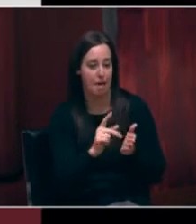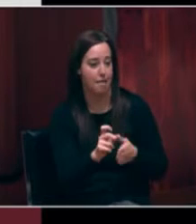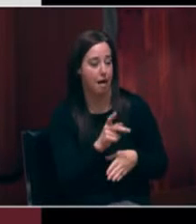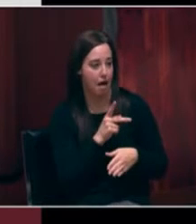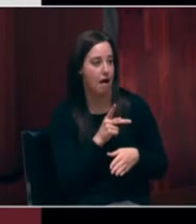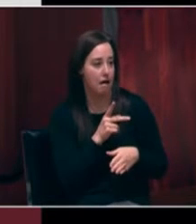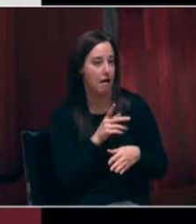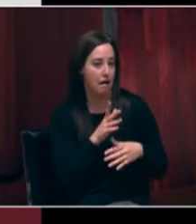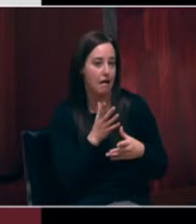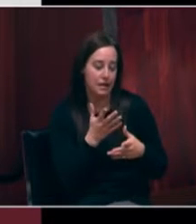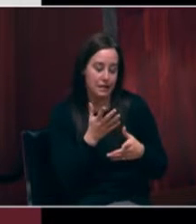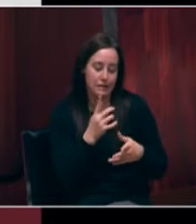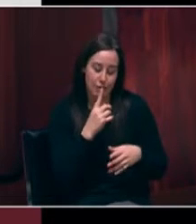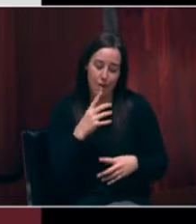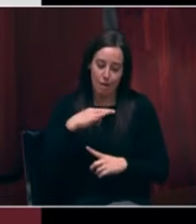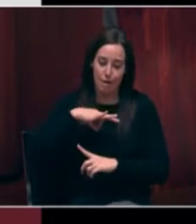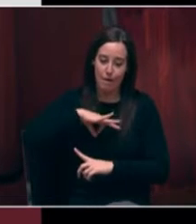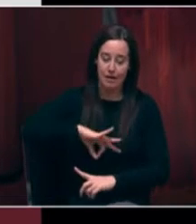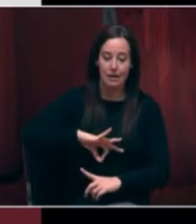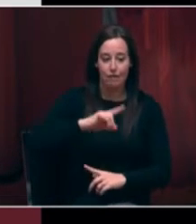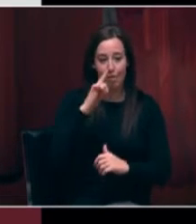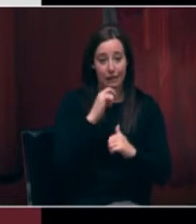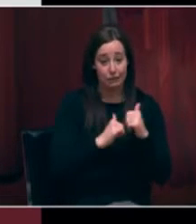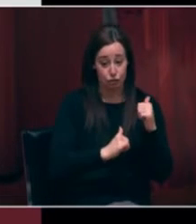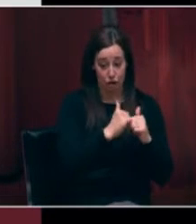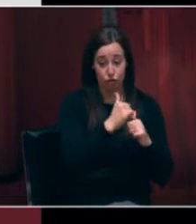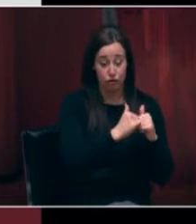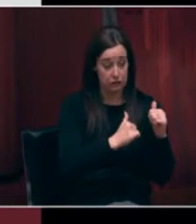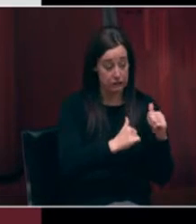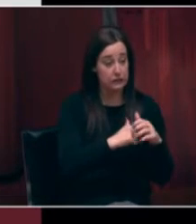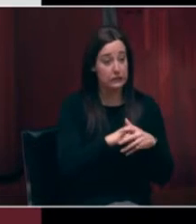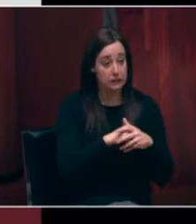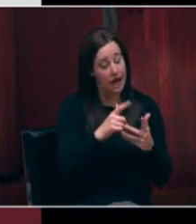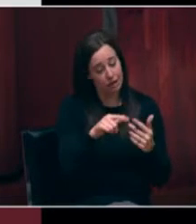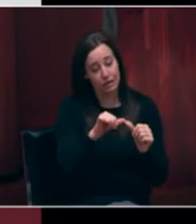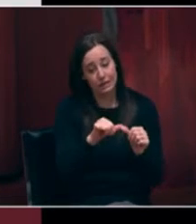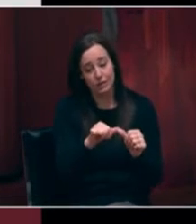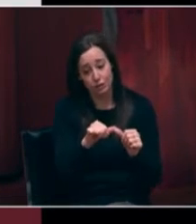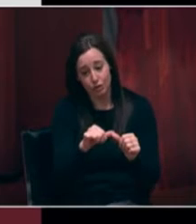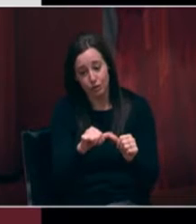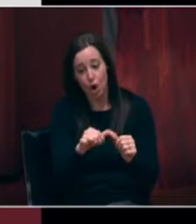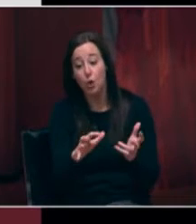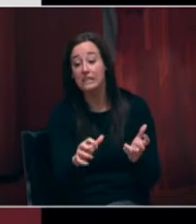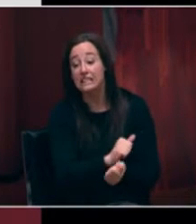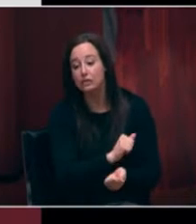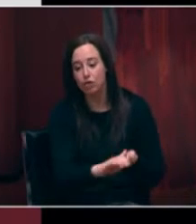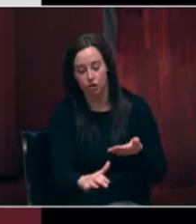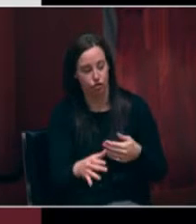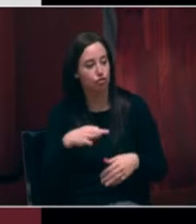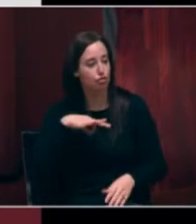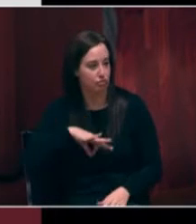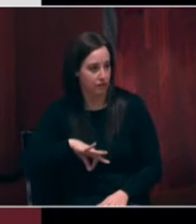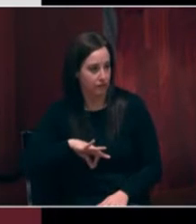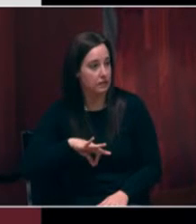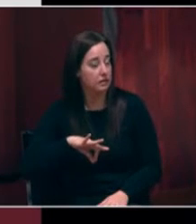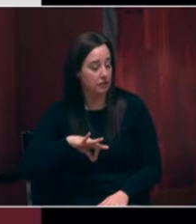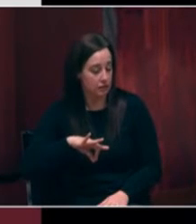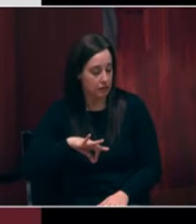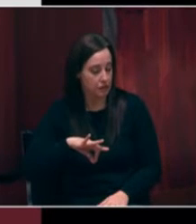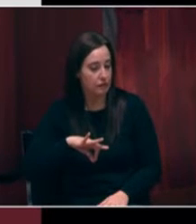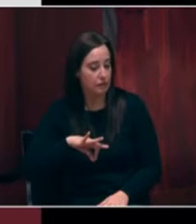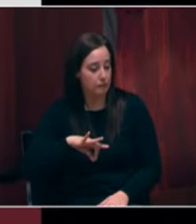So we benefited from the destruction. We'll continue to benefit as notices come in signed,